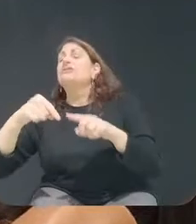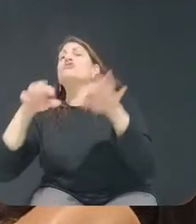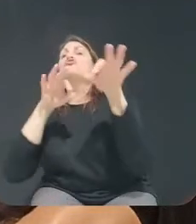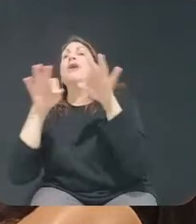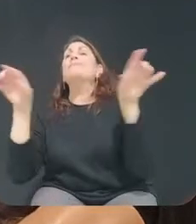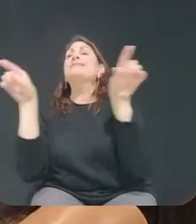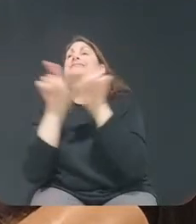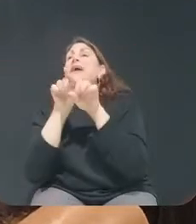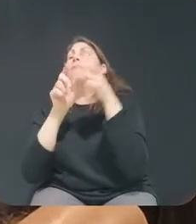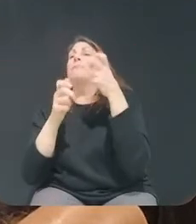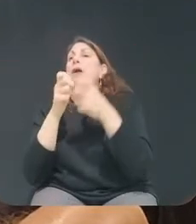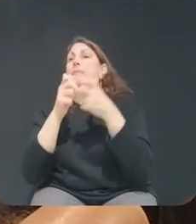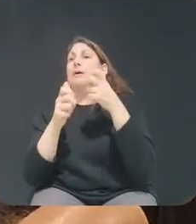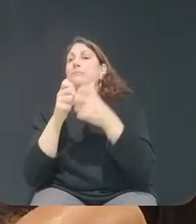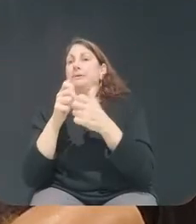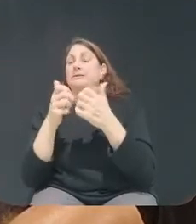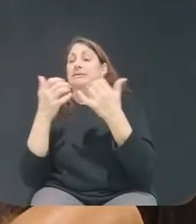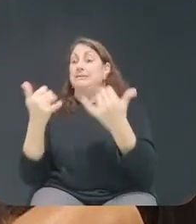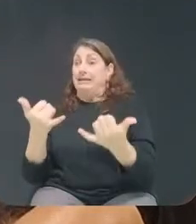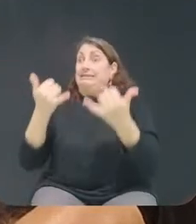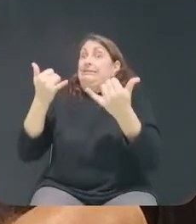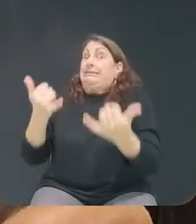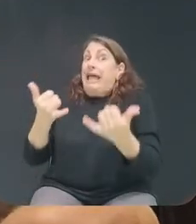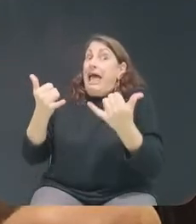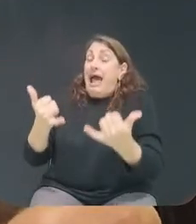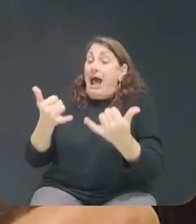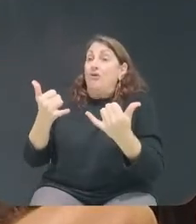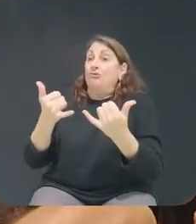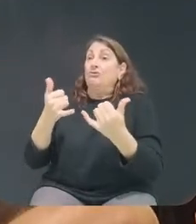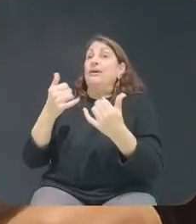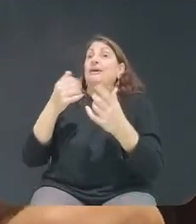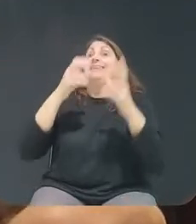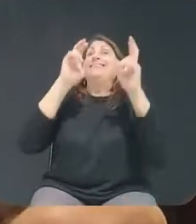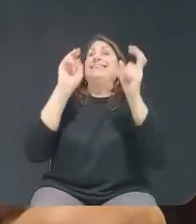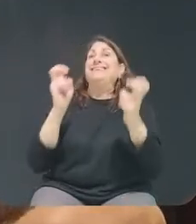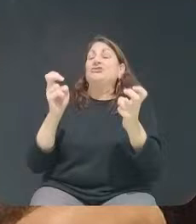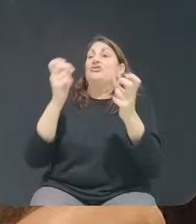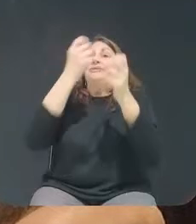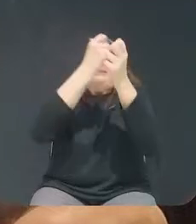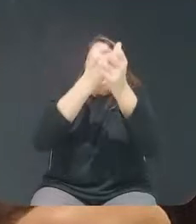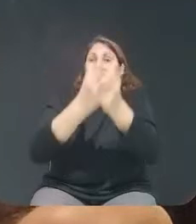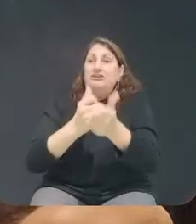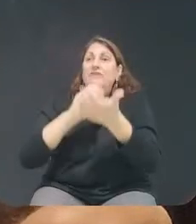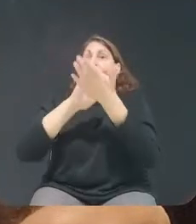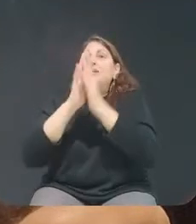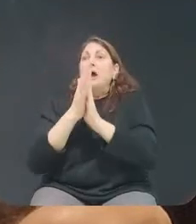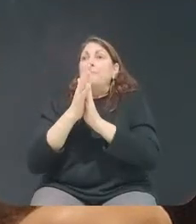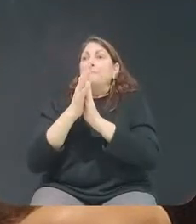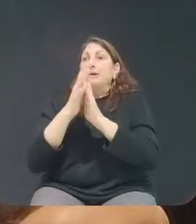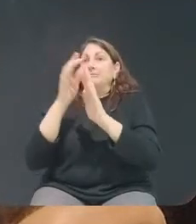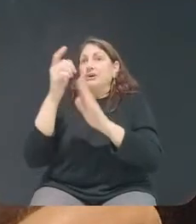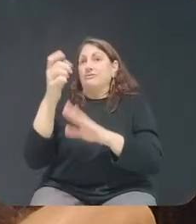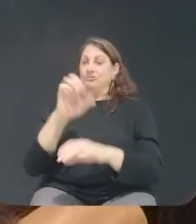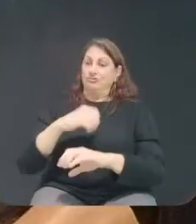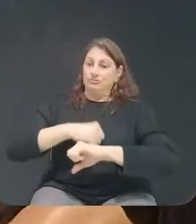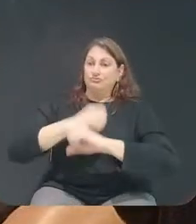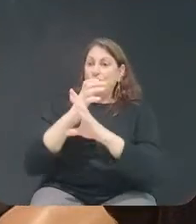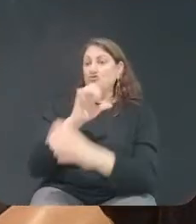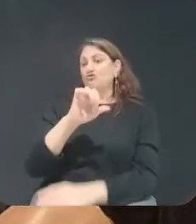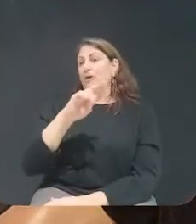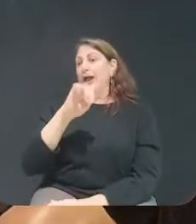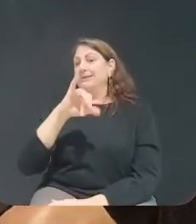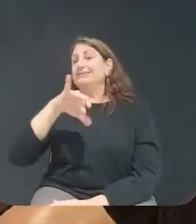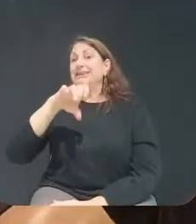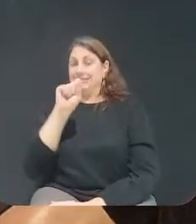this time, according to the report, had reached a, quote, crisis situation. It also cites code enforcement